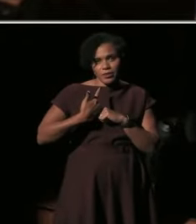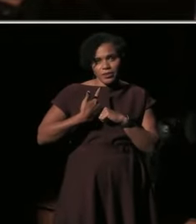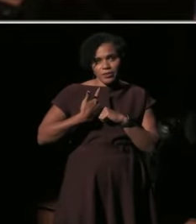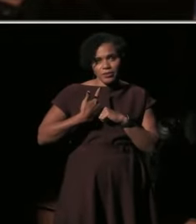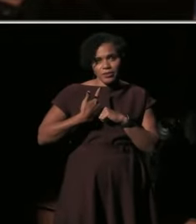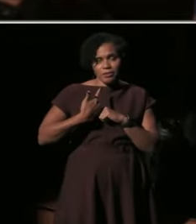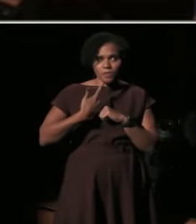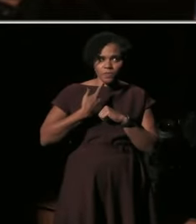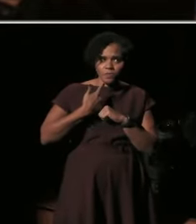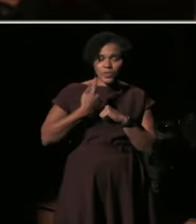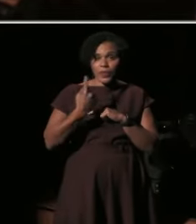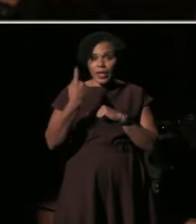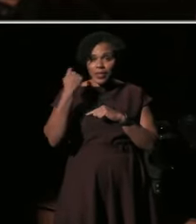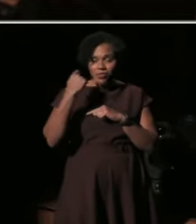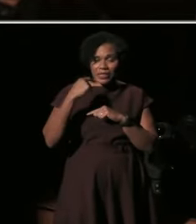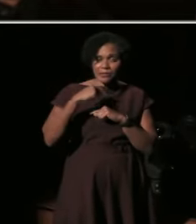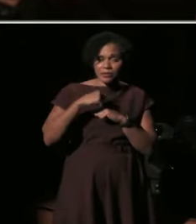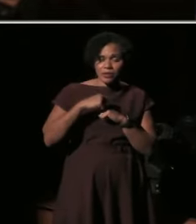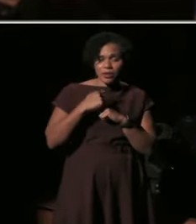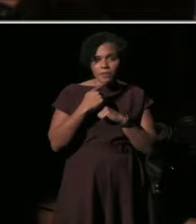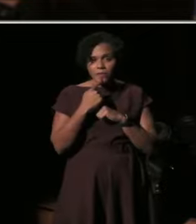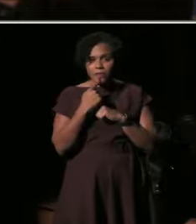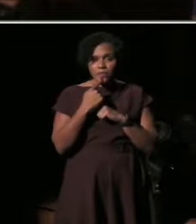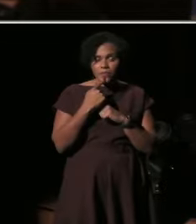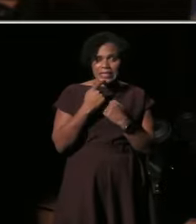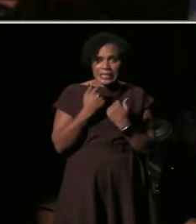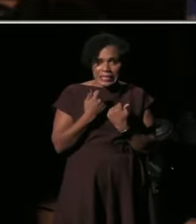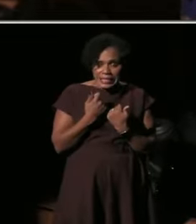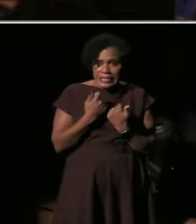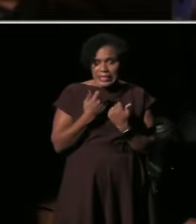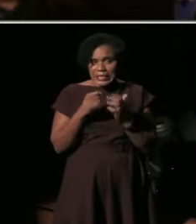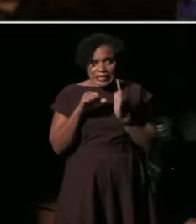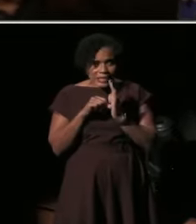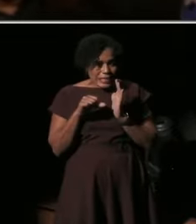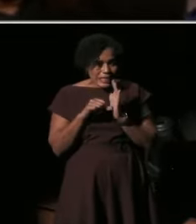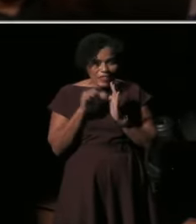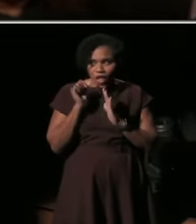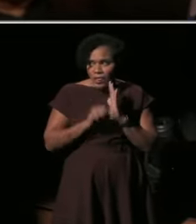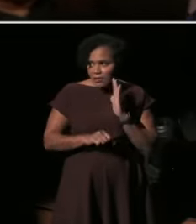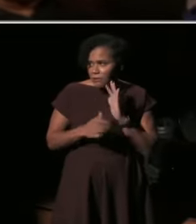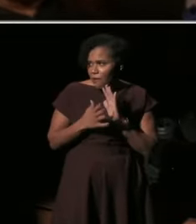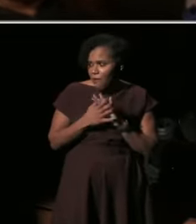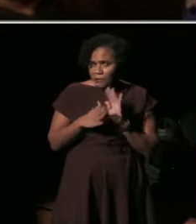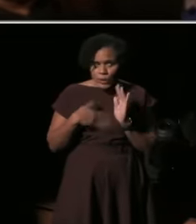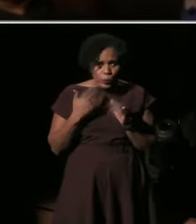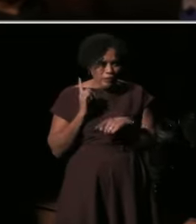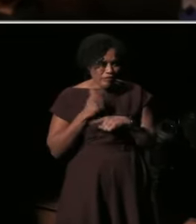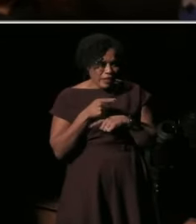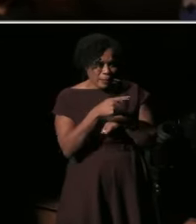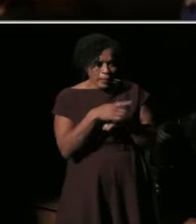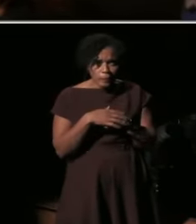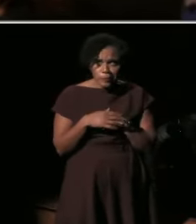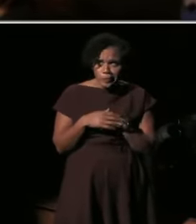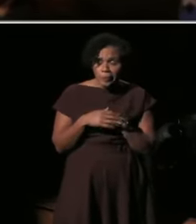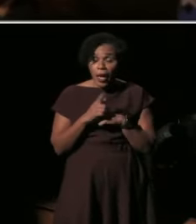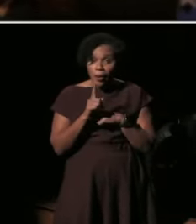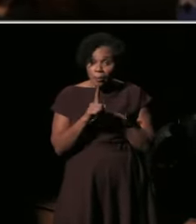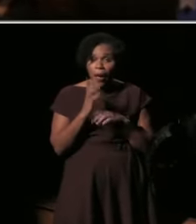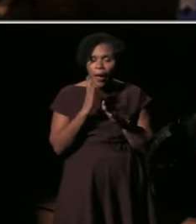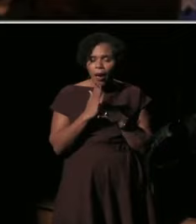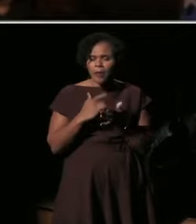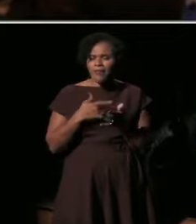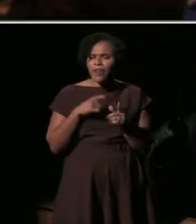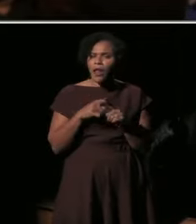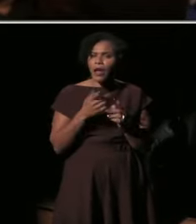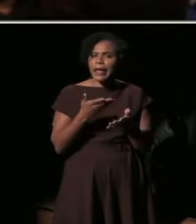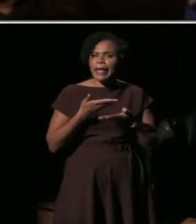And at the time, that felt maybe not a great start, but I think it was a gift to us because it